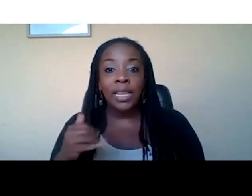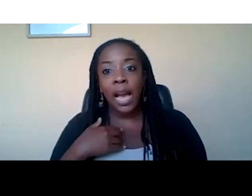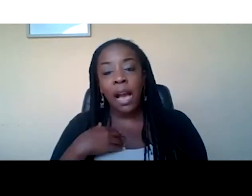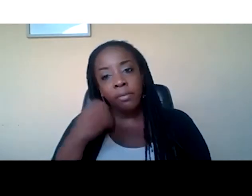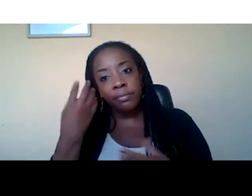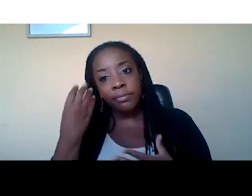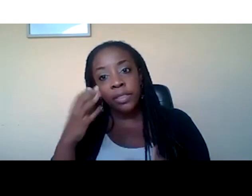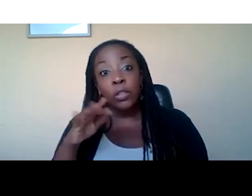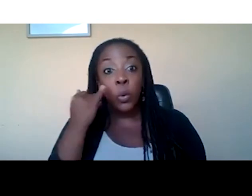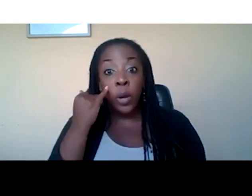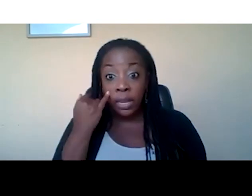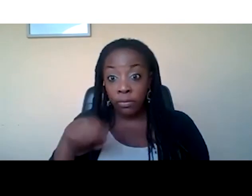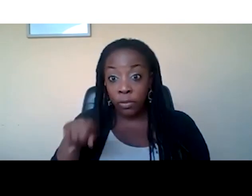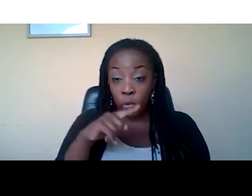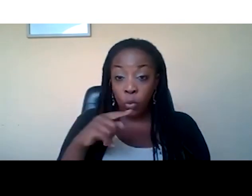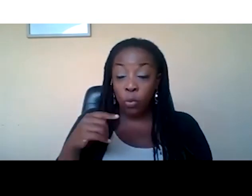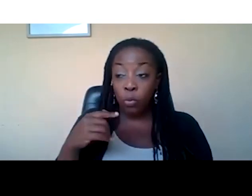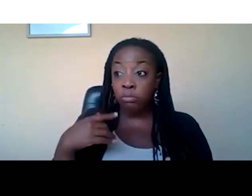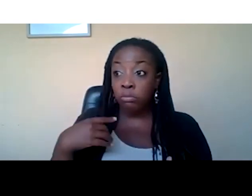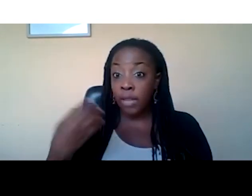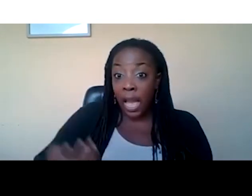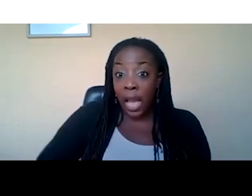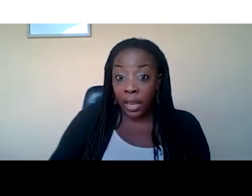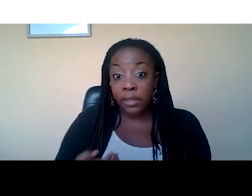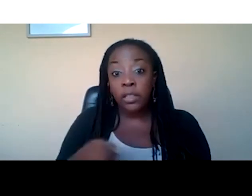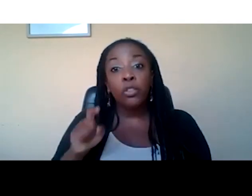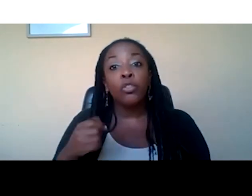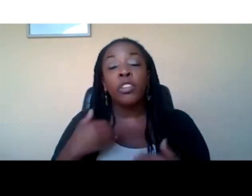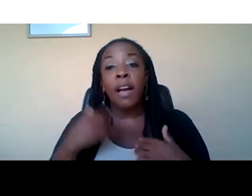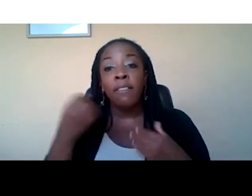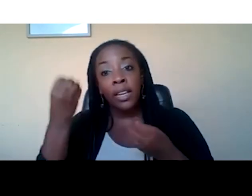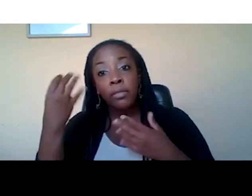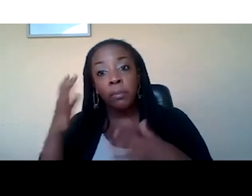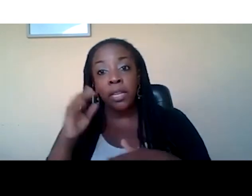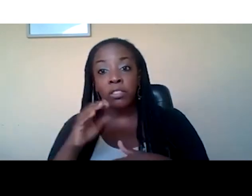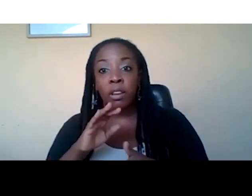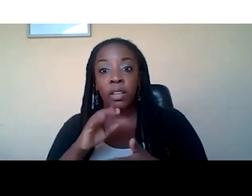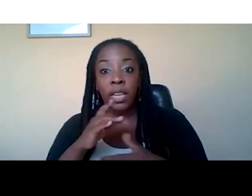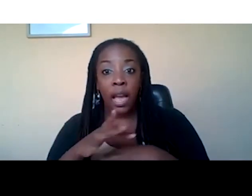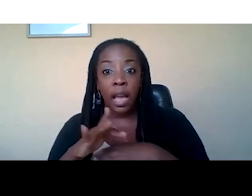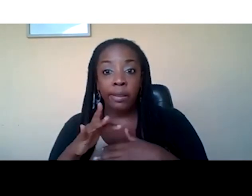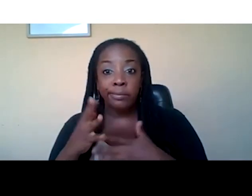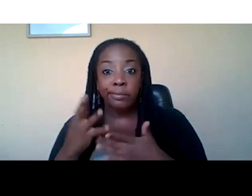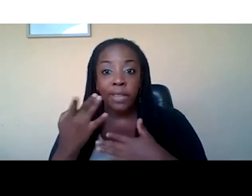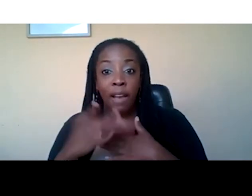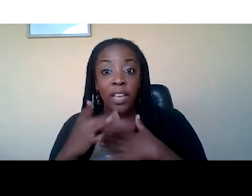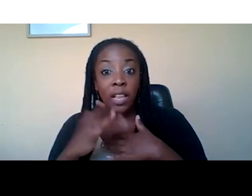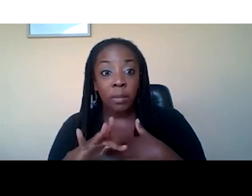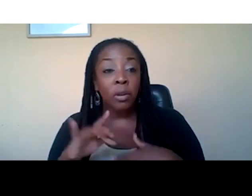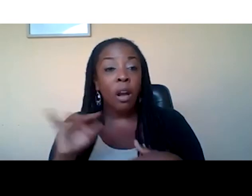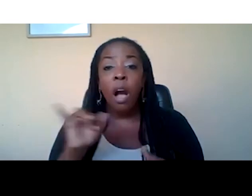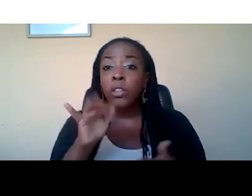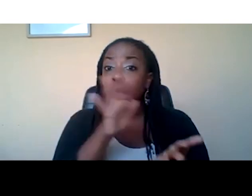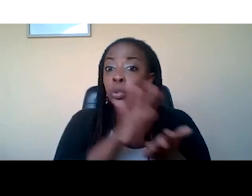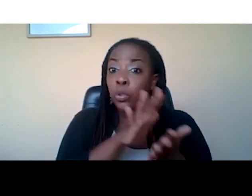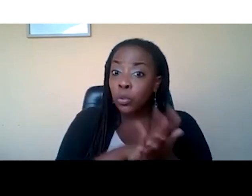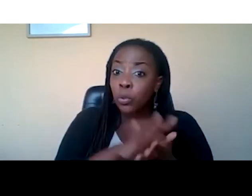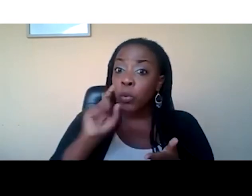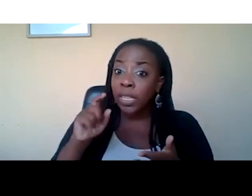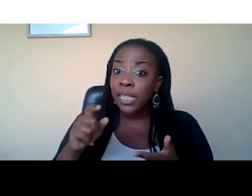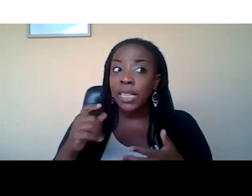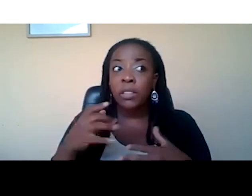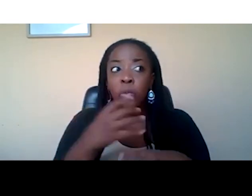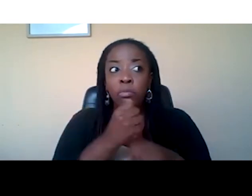that information available. Schools with persons with disabilities would also need to capture the data of the number of